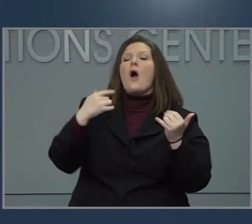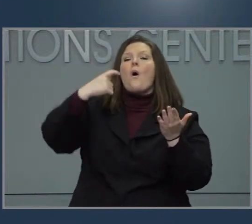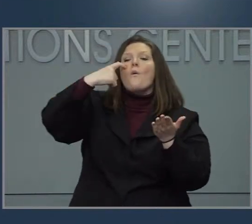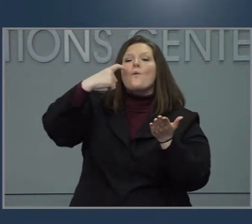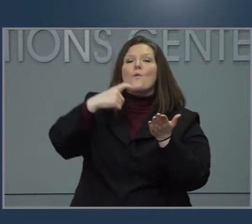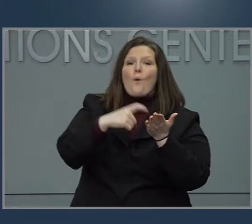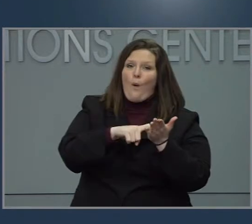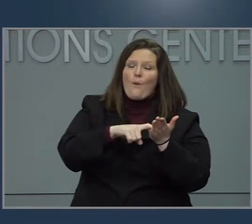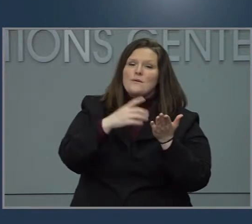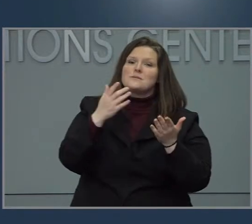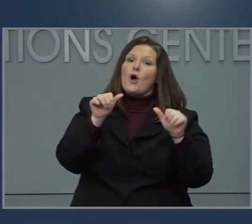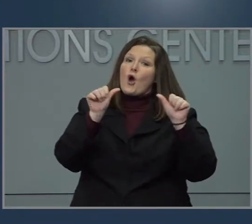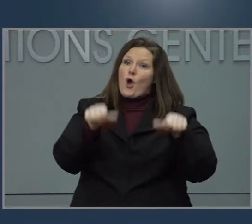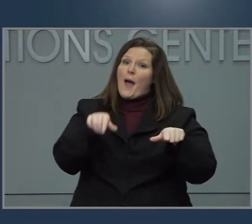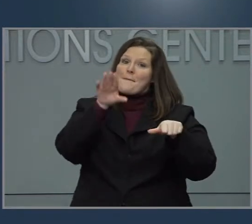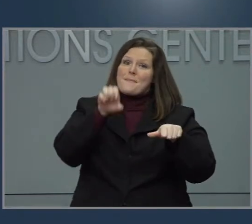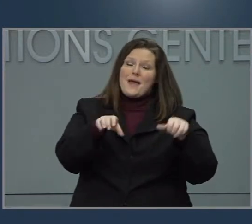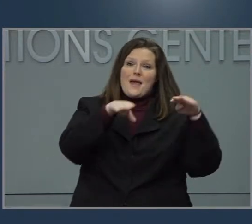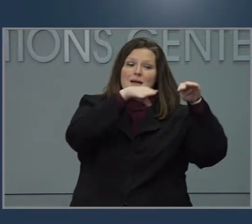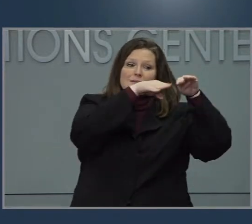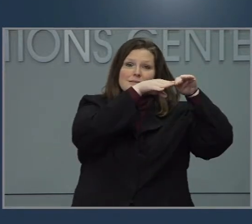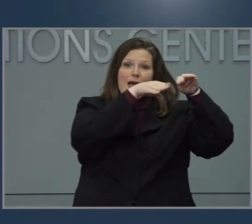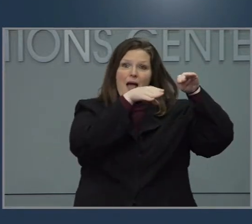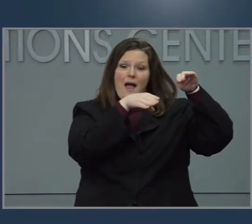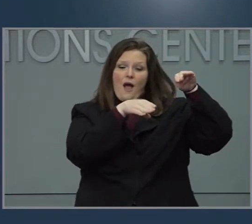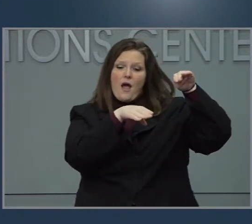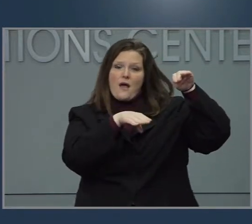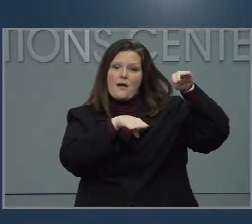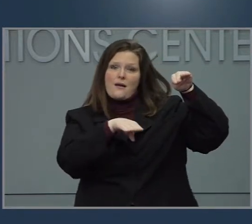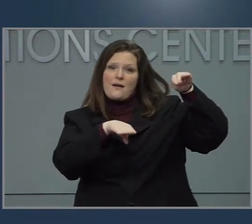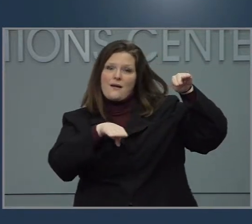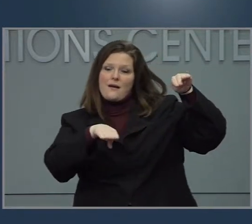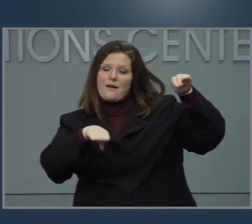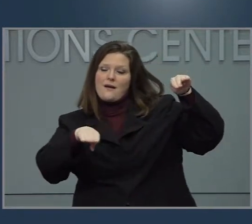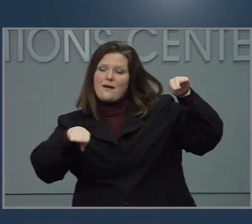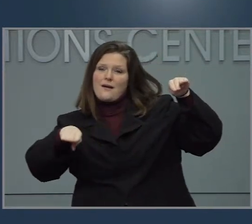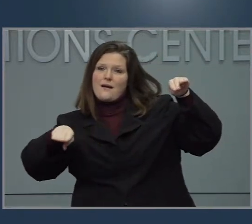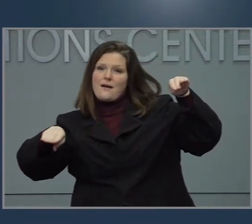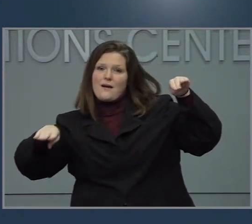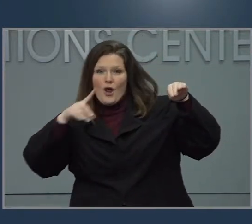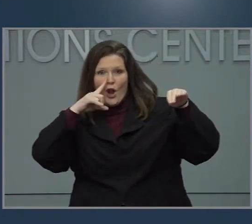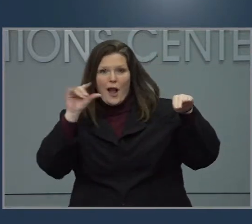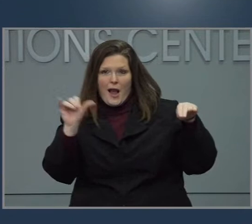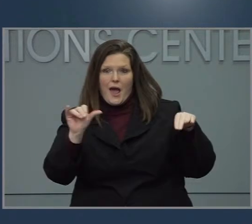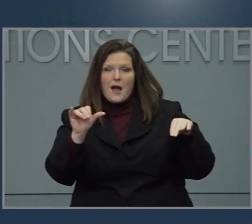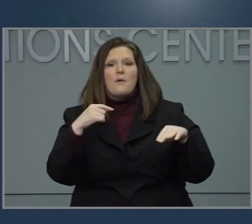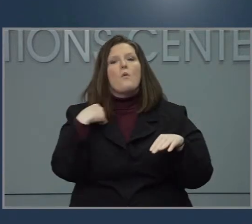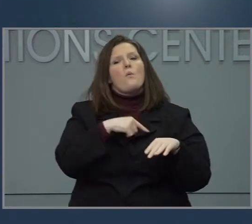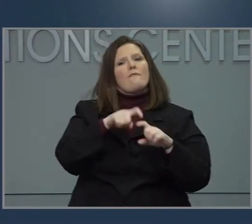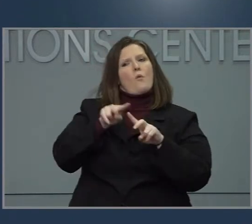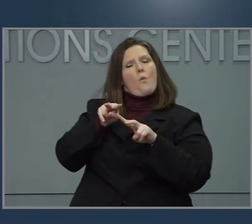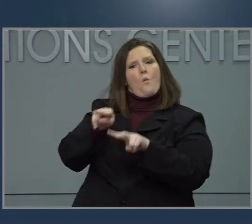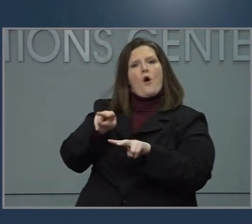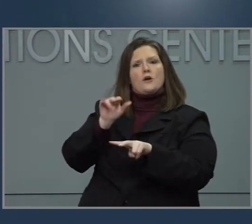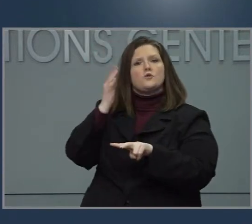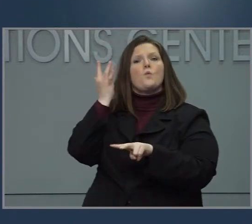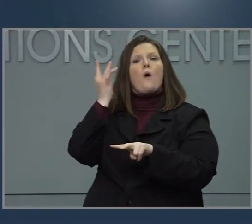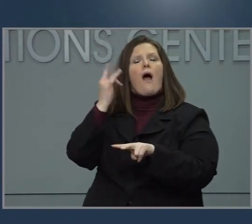and plateau. We'll need to keep an eye on this, particularly with the new variants of the virus that we are seeing in the